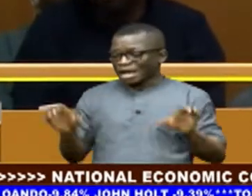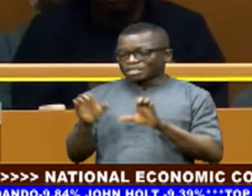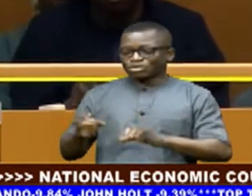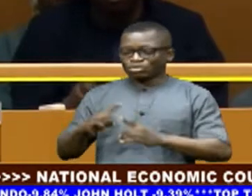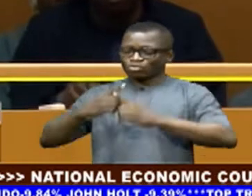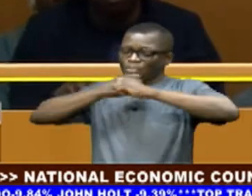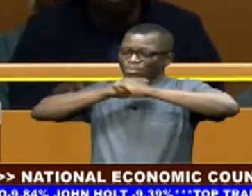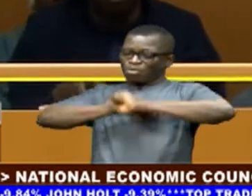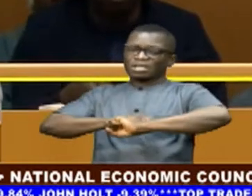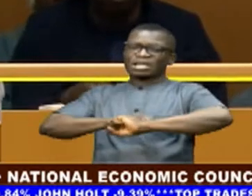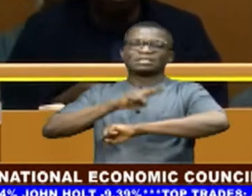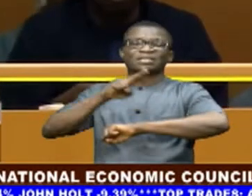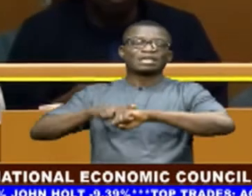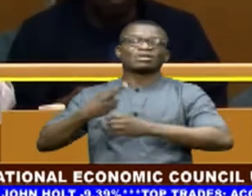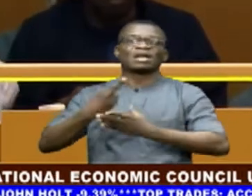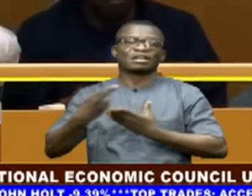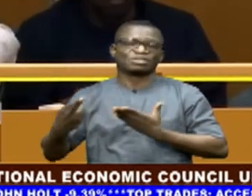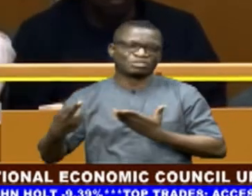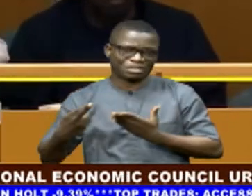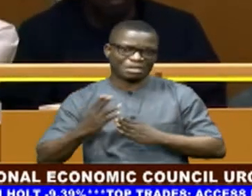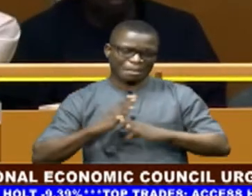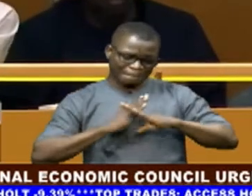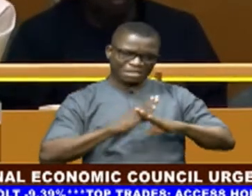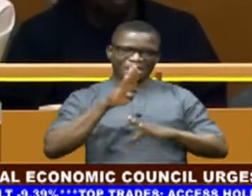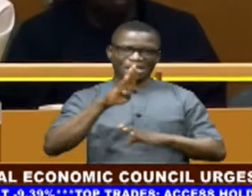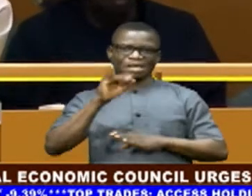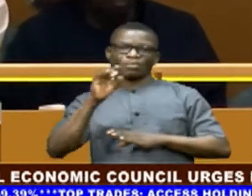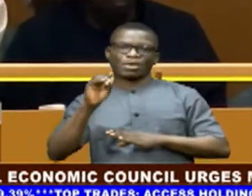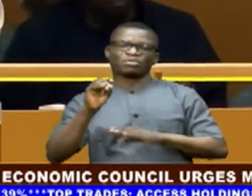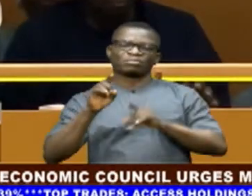safeguarding the Earth's natural resources, preserving